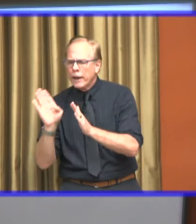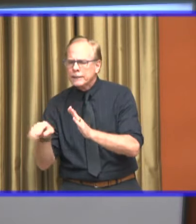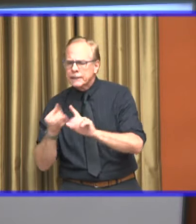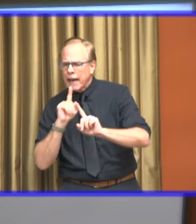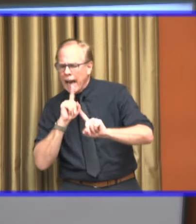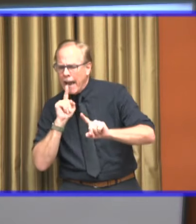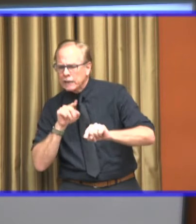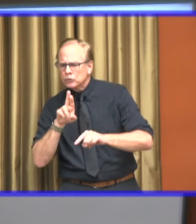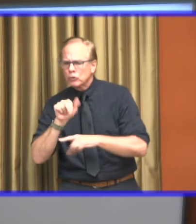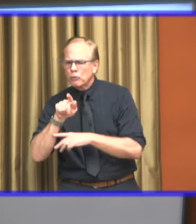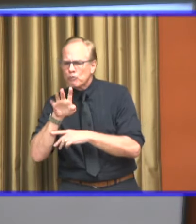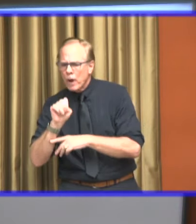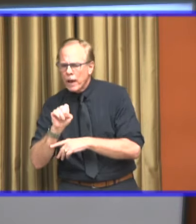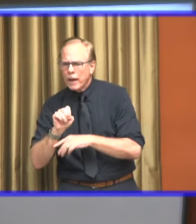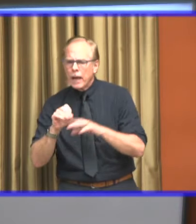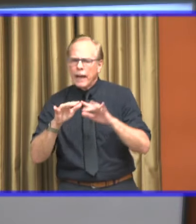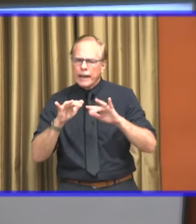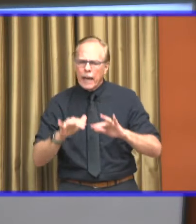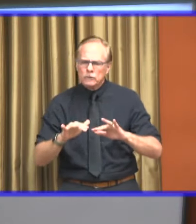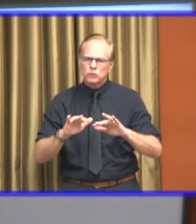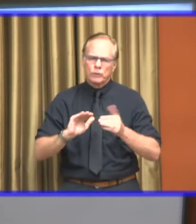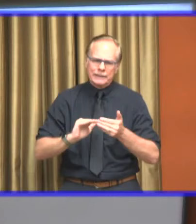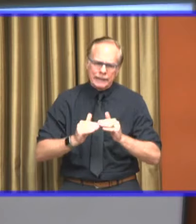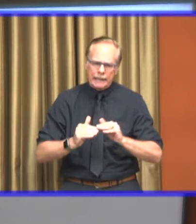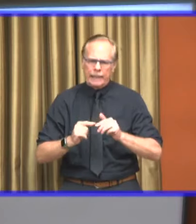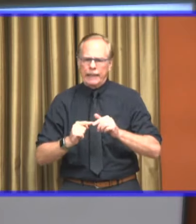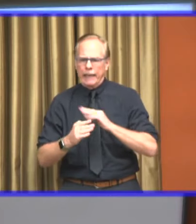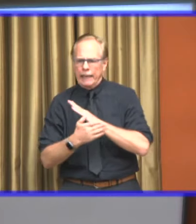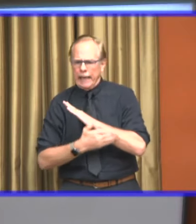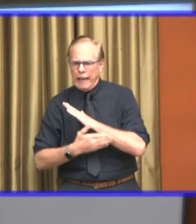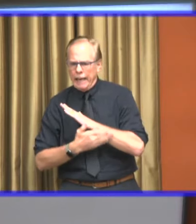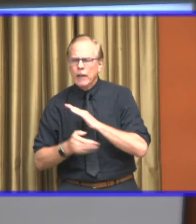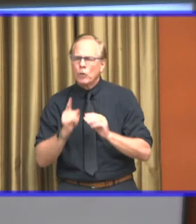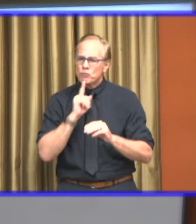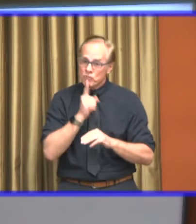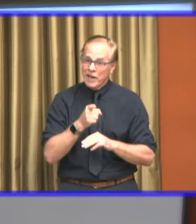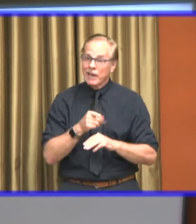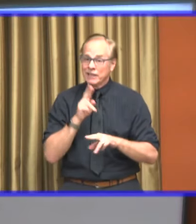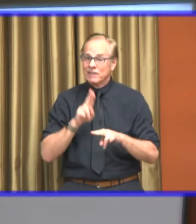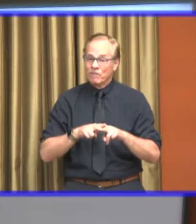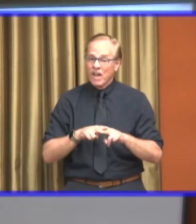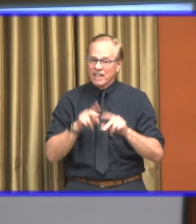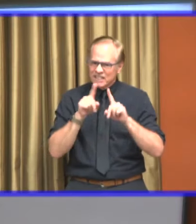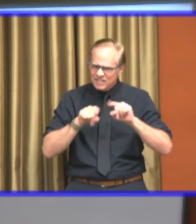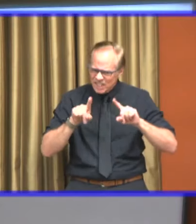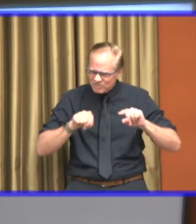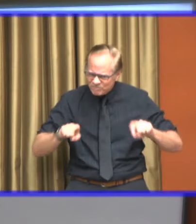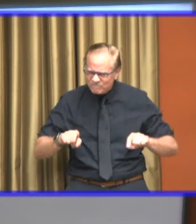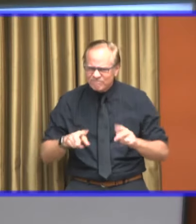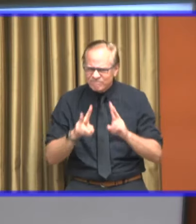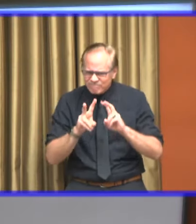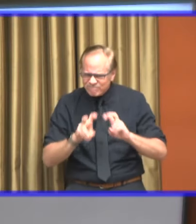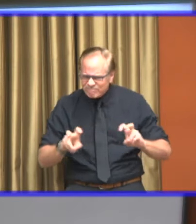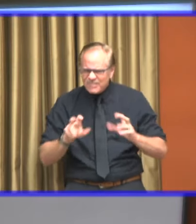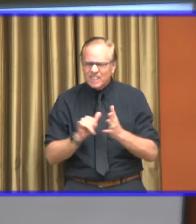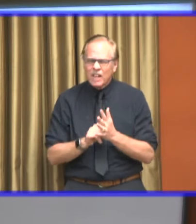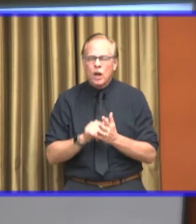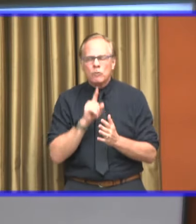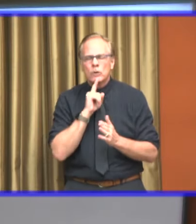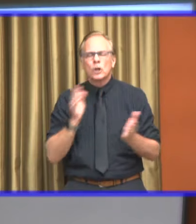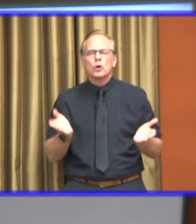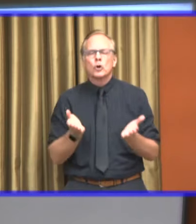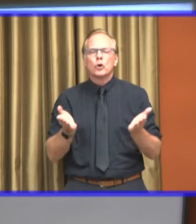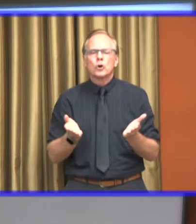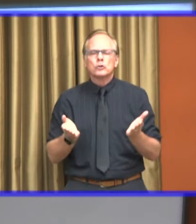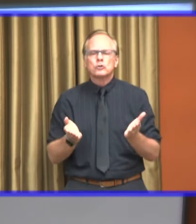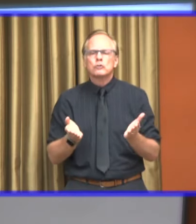You drill right down to the city and the county. It's a lot of fun to kind of play with, especially in Arizona. So encourage everybody to